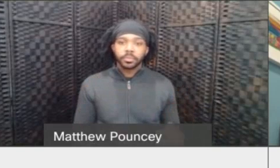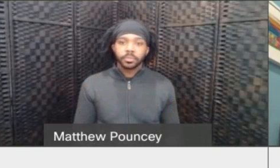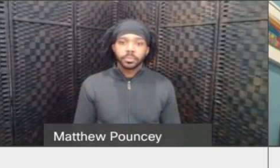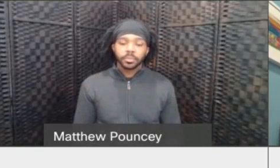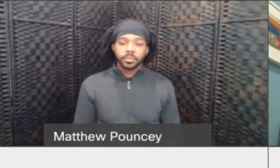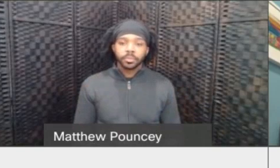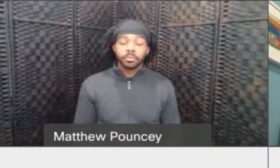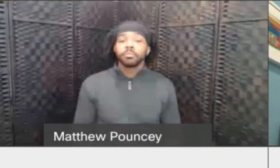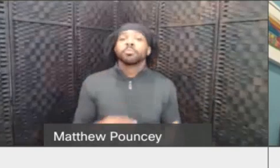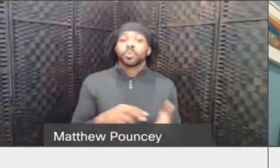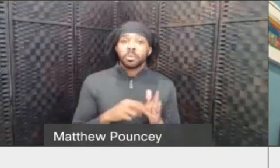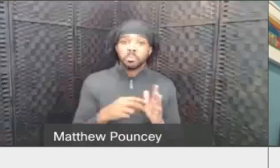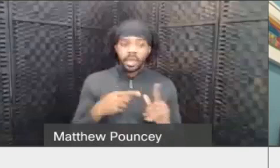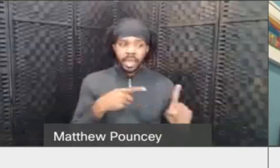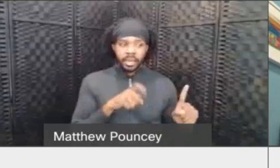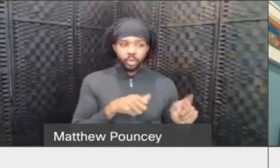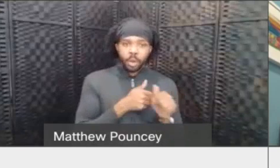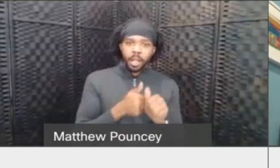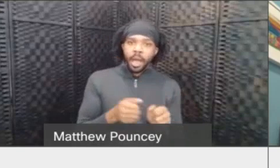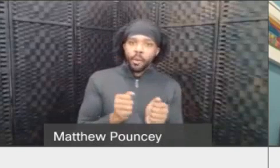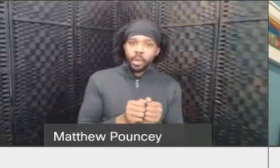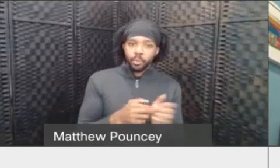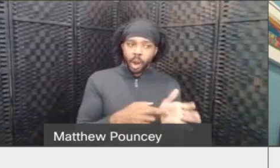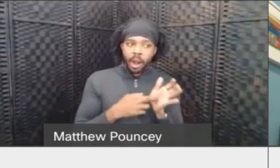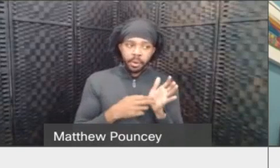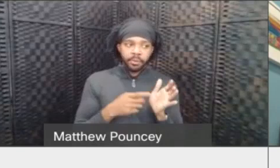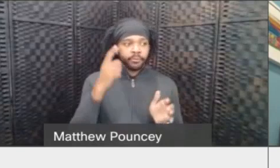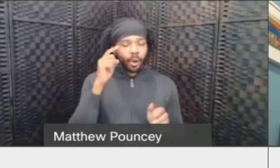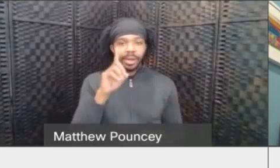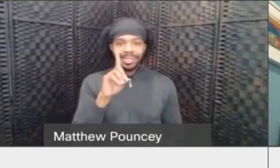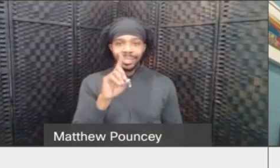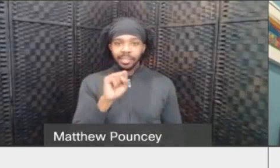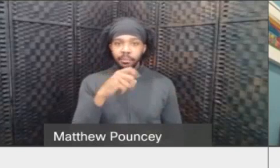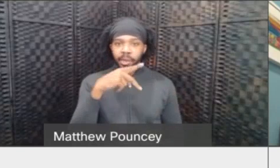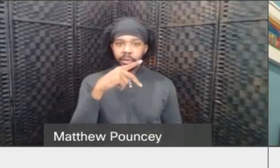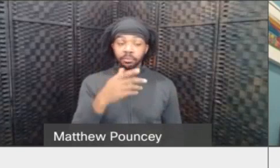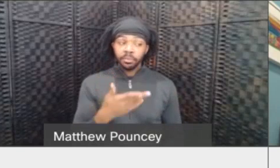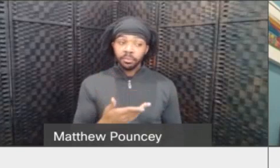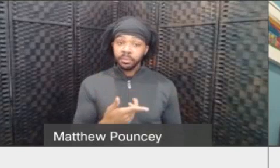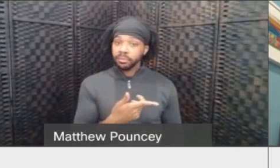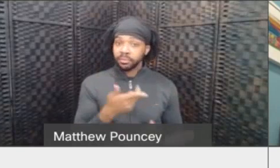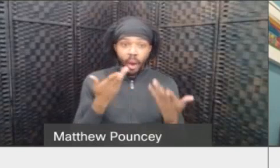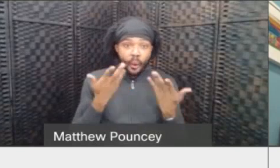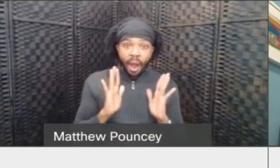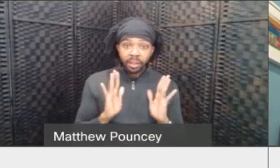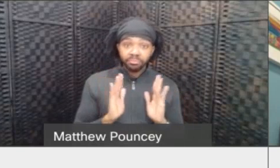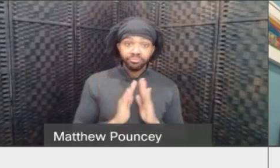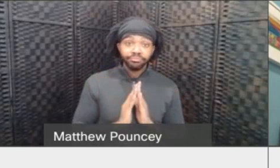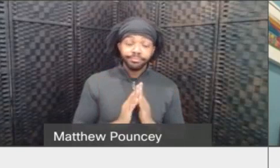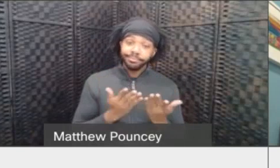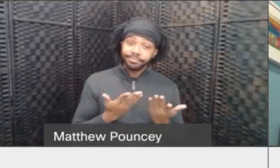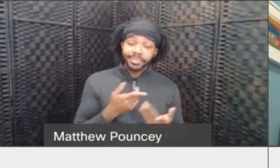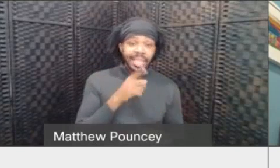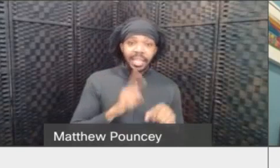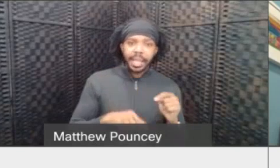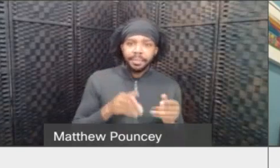And therefore have to comply with the requirements for DSPs. If they don't want to comply, they cannot